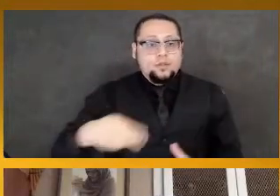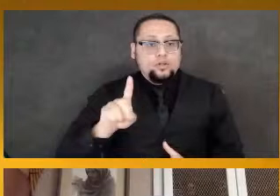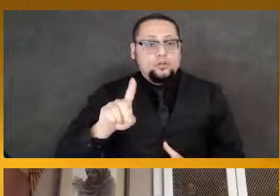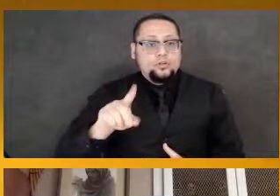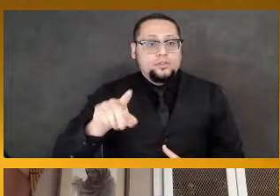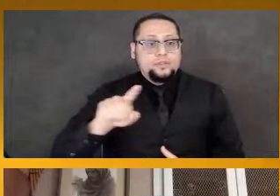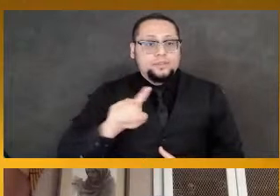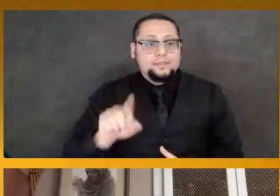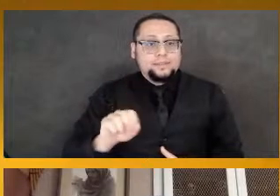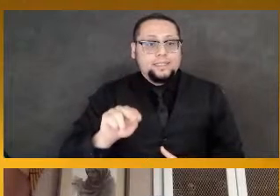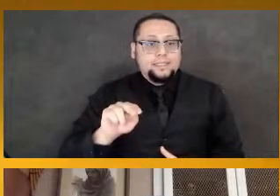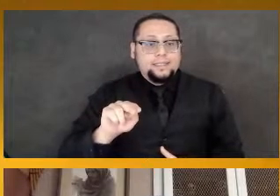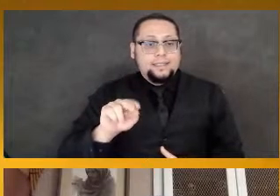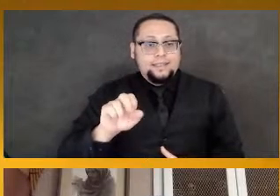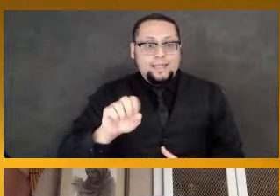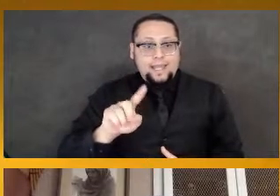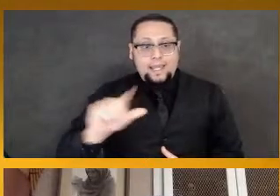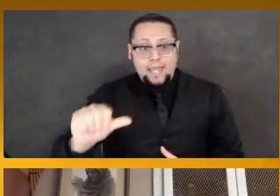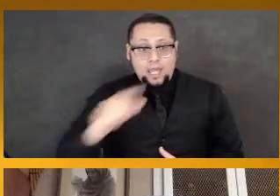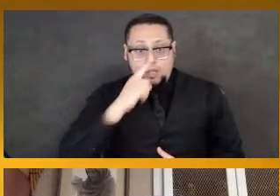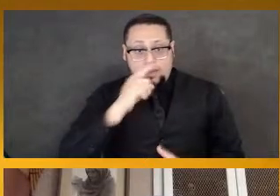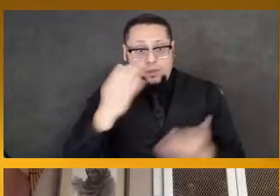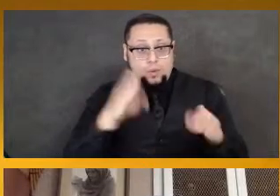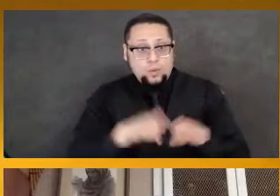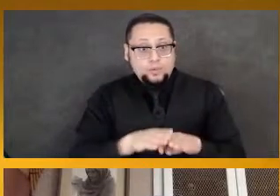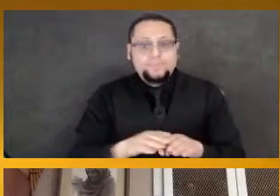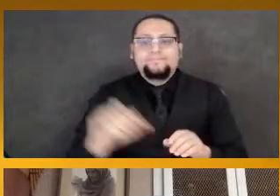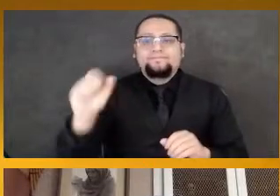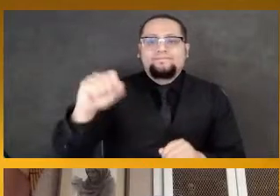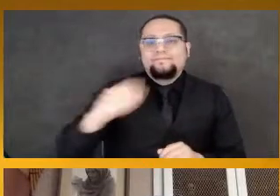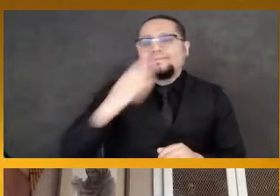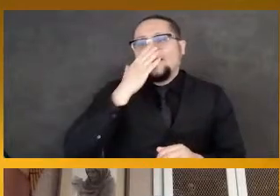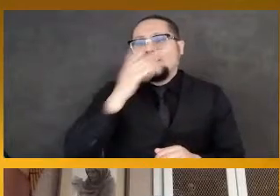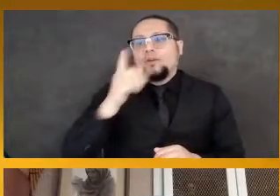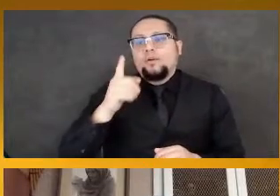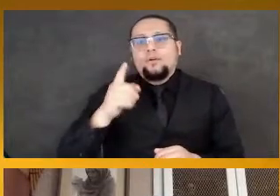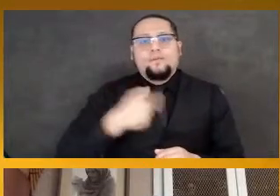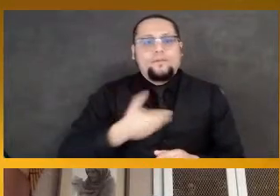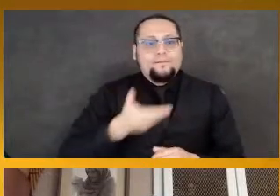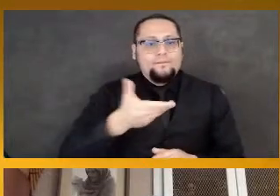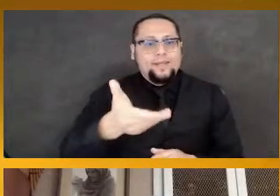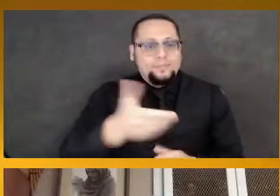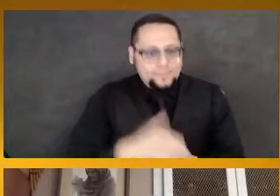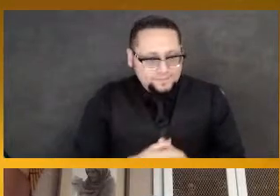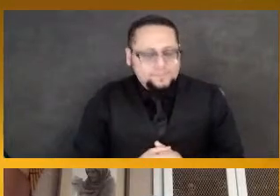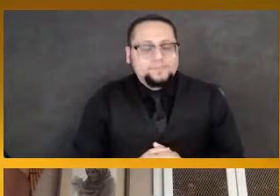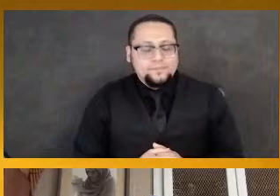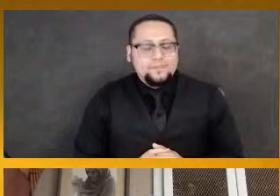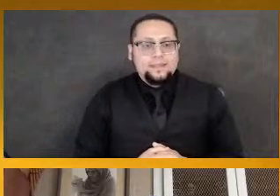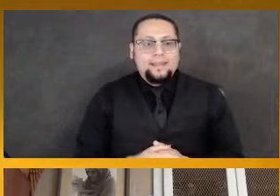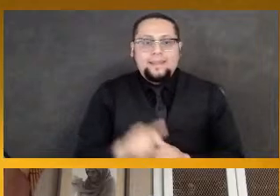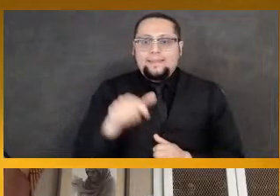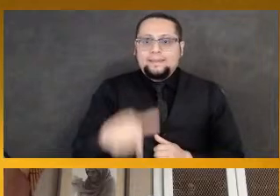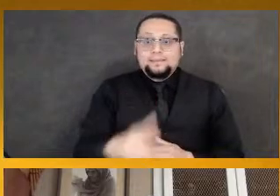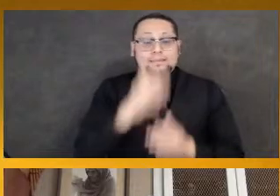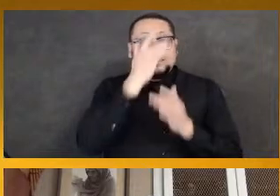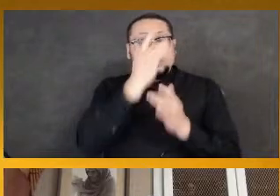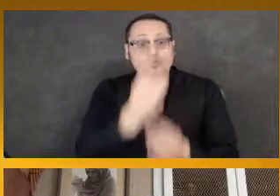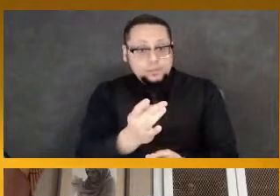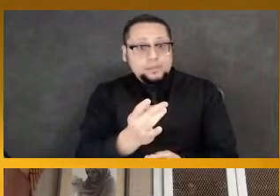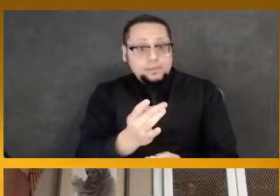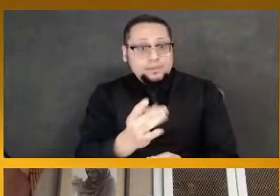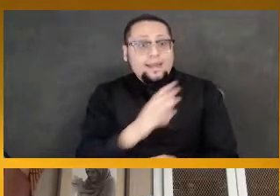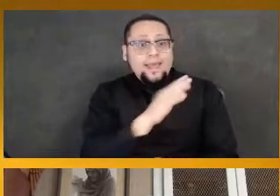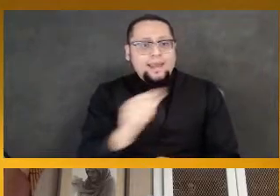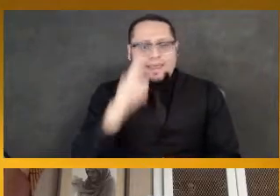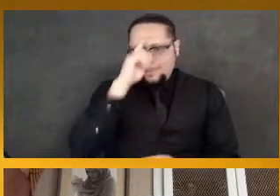your closing. Yes, well, thank you very much for having invited me. It was very interesting, and I think it's a